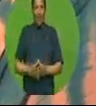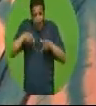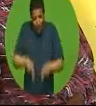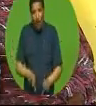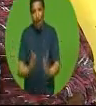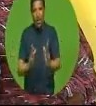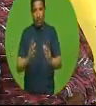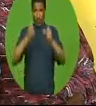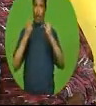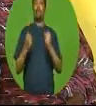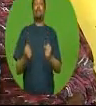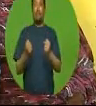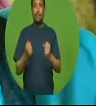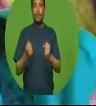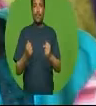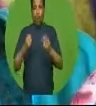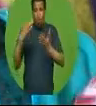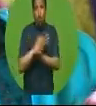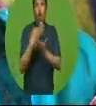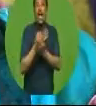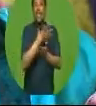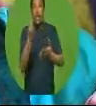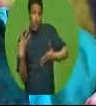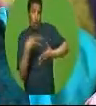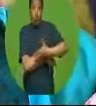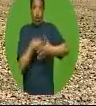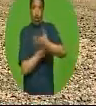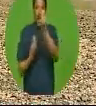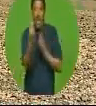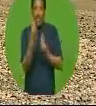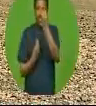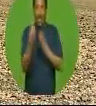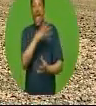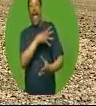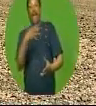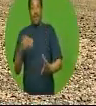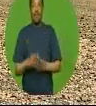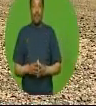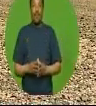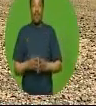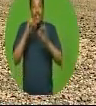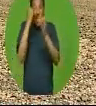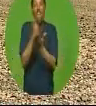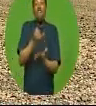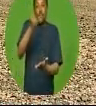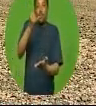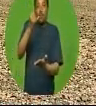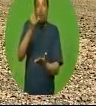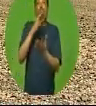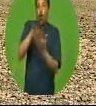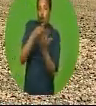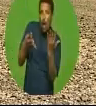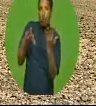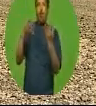Farmers Training, Product and Input Marketing, and the Investment Program